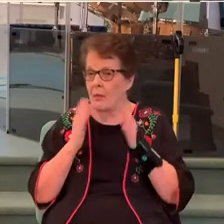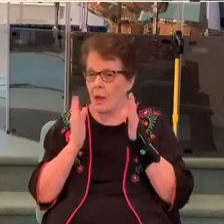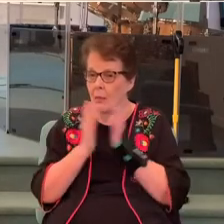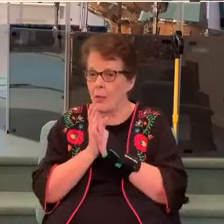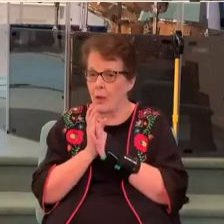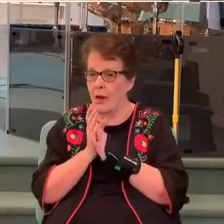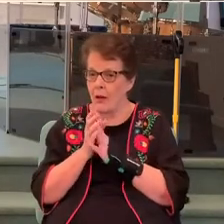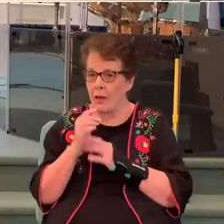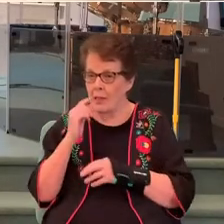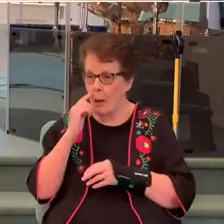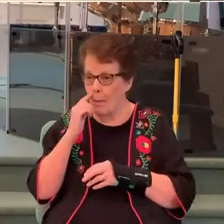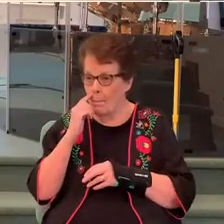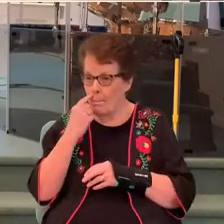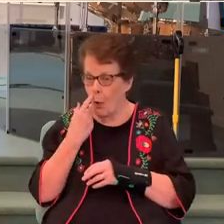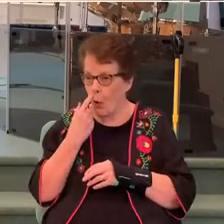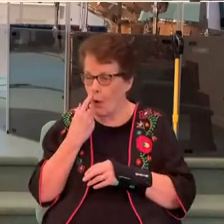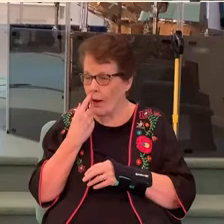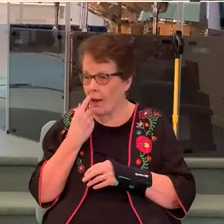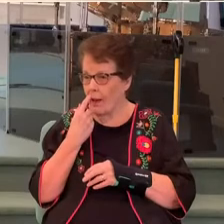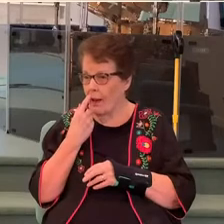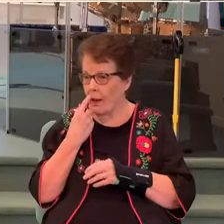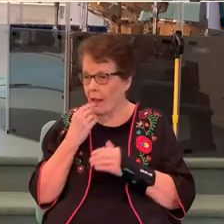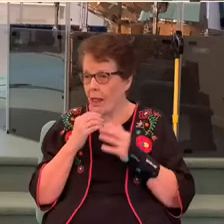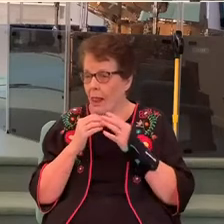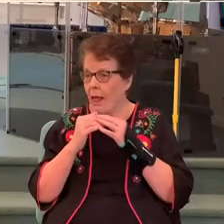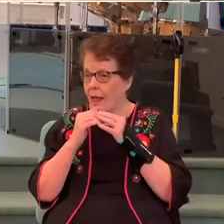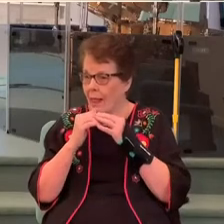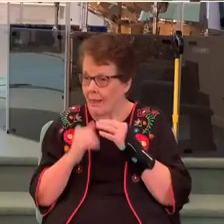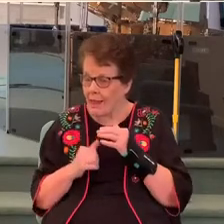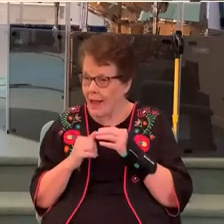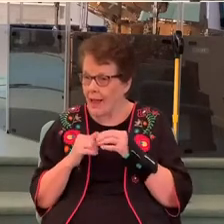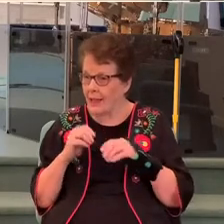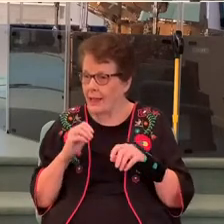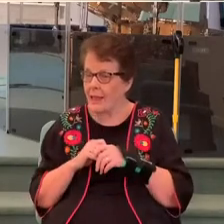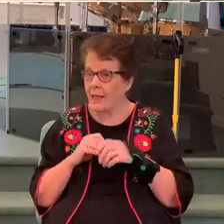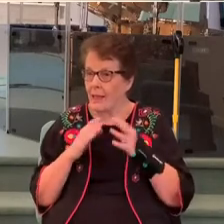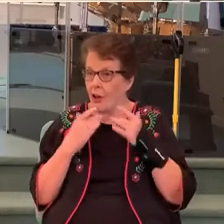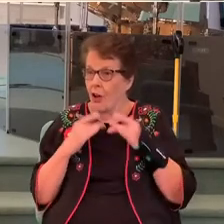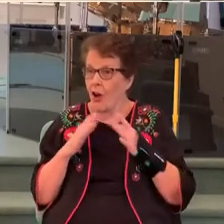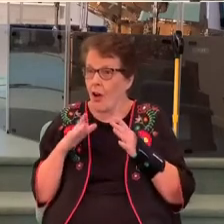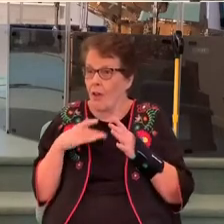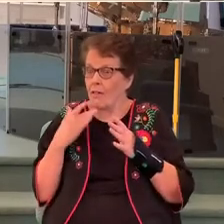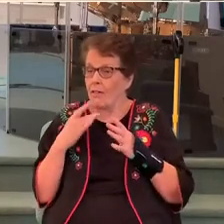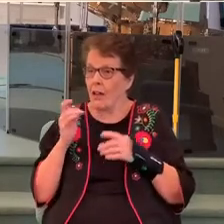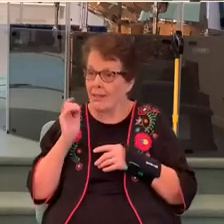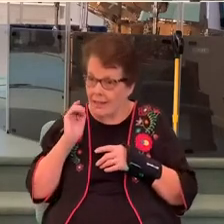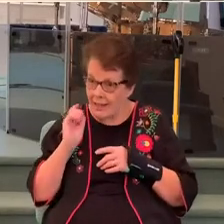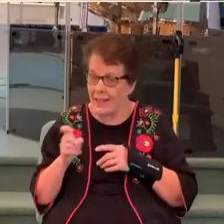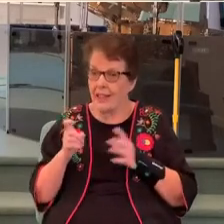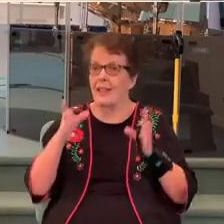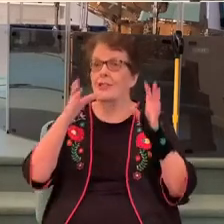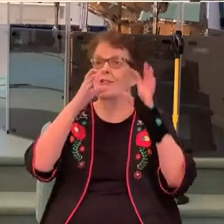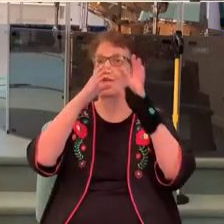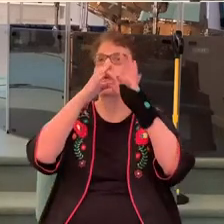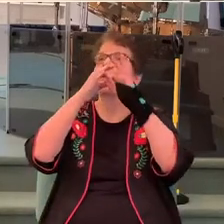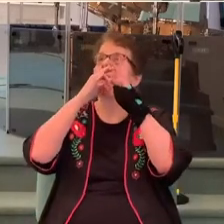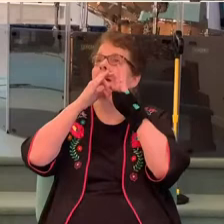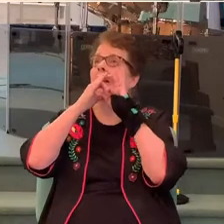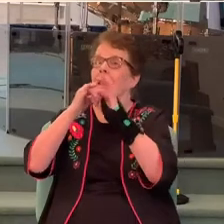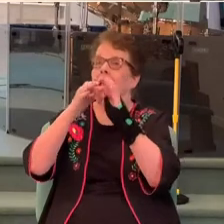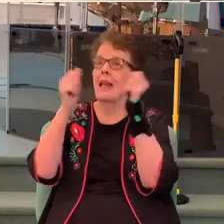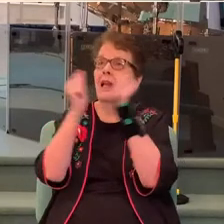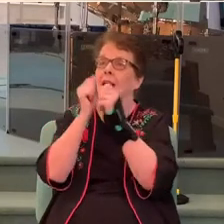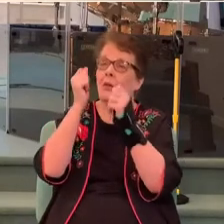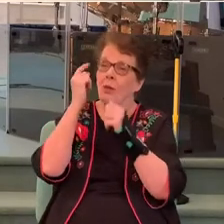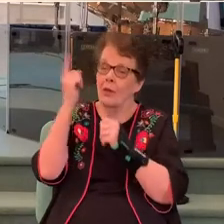unenticing and lacking in a heartfelt need to connect freely with the one who has called